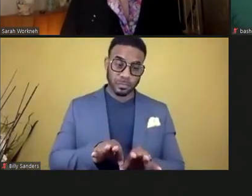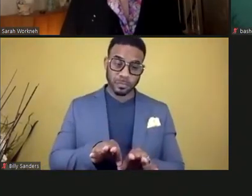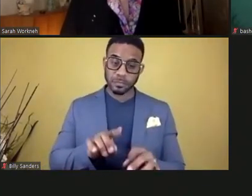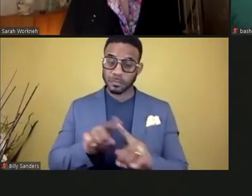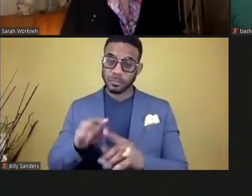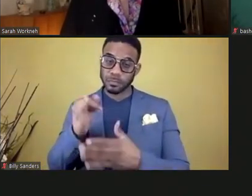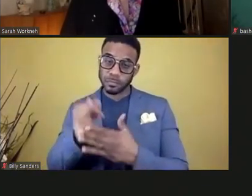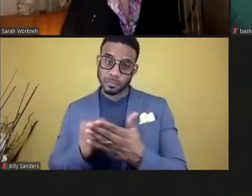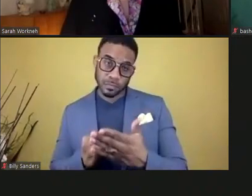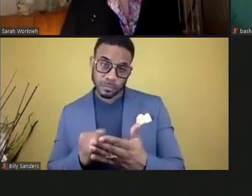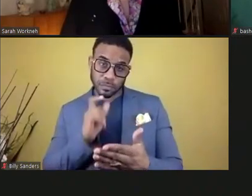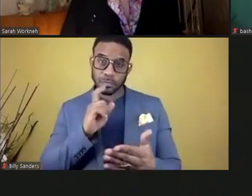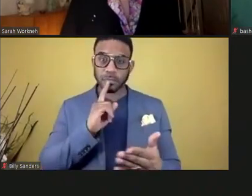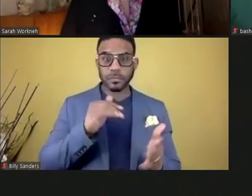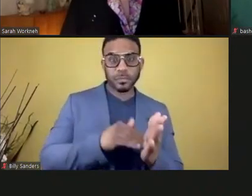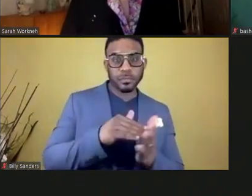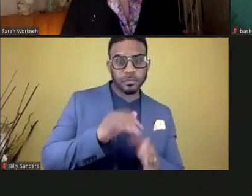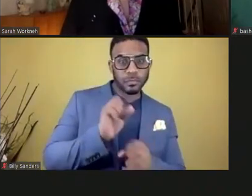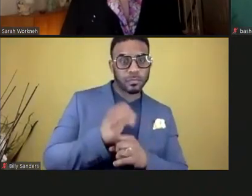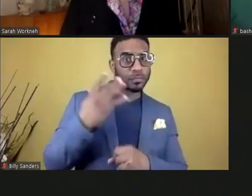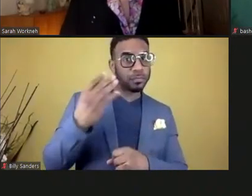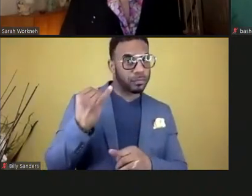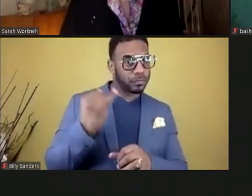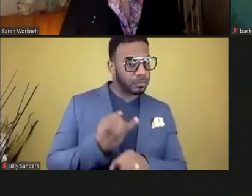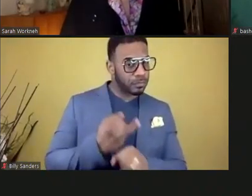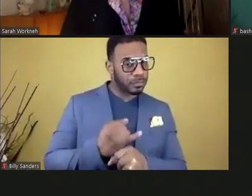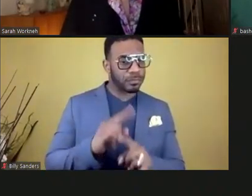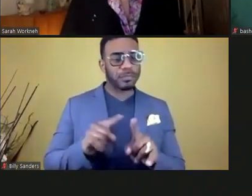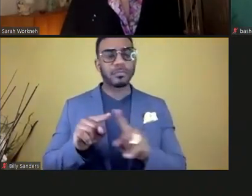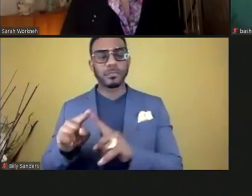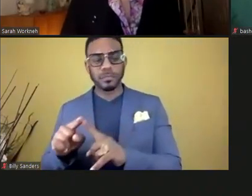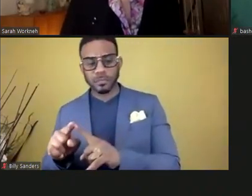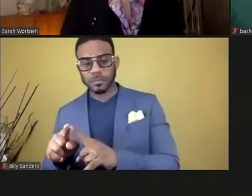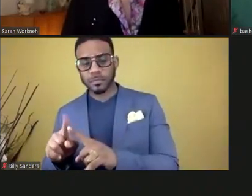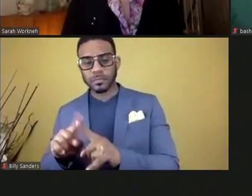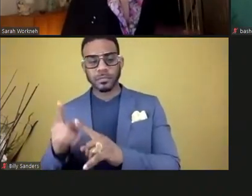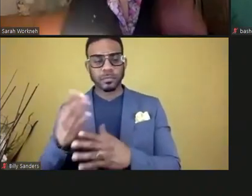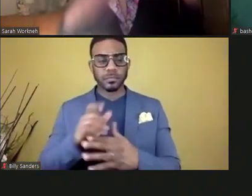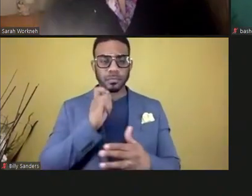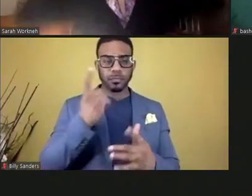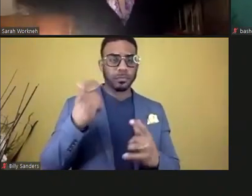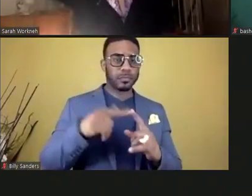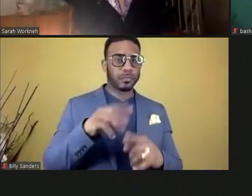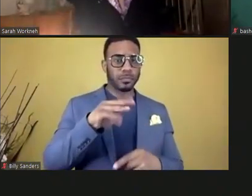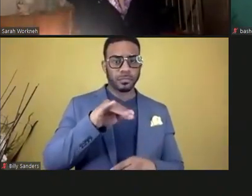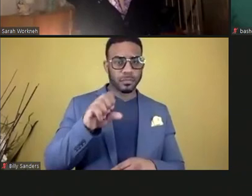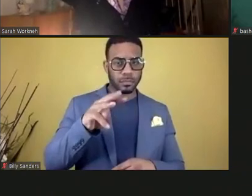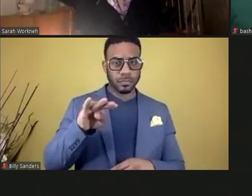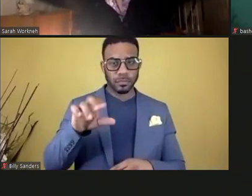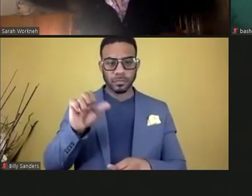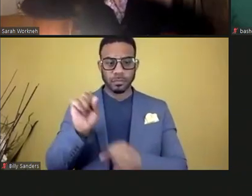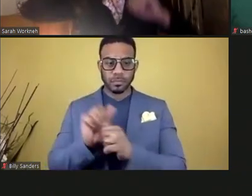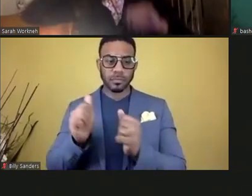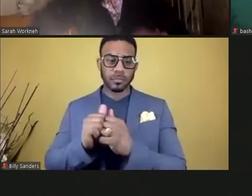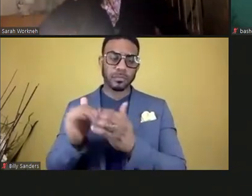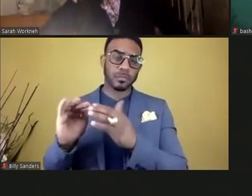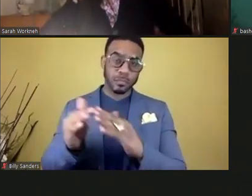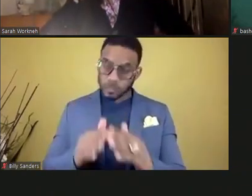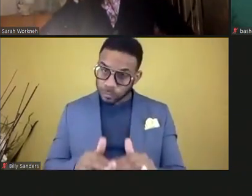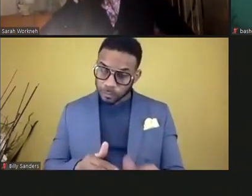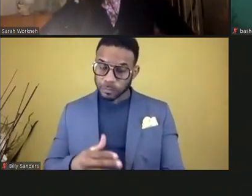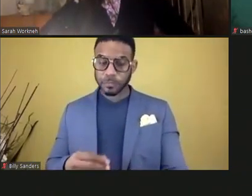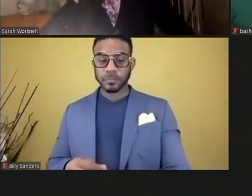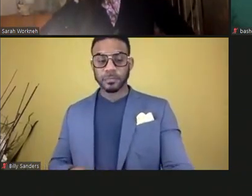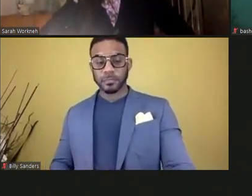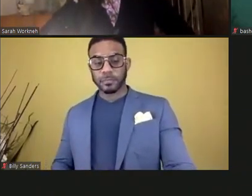an artist who is often working outside of institutions, but also as someone who's coming to Mass MoCA and working with the community.